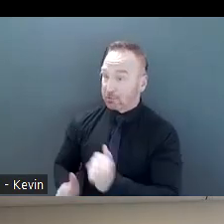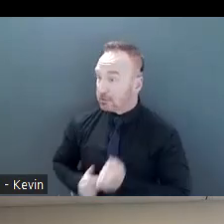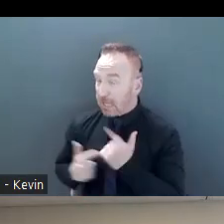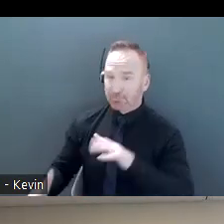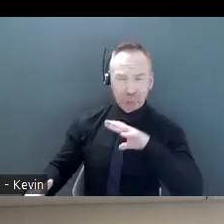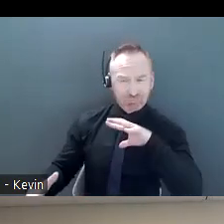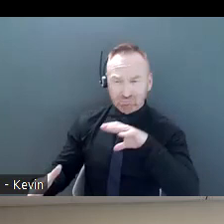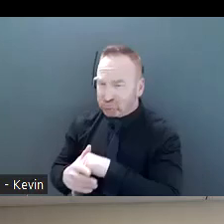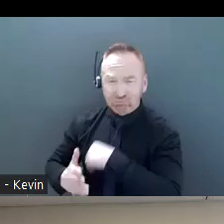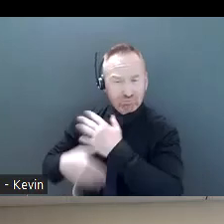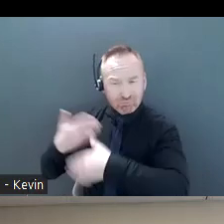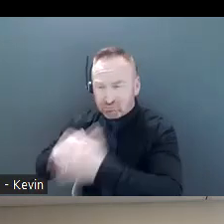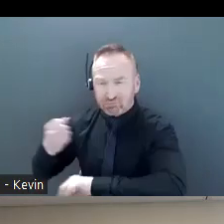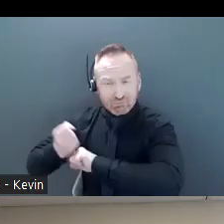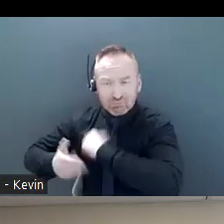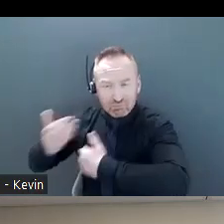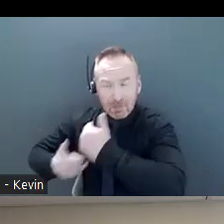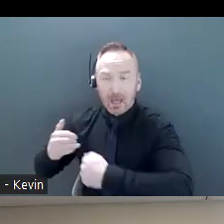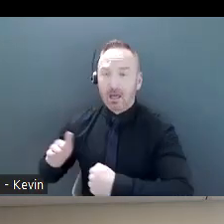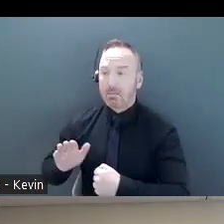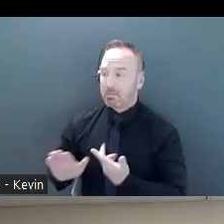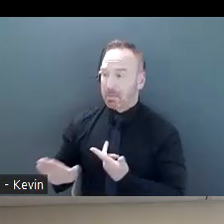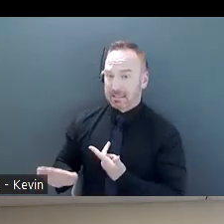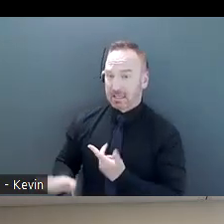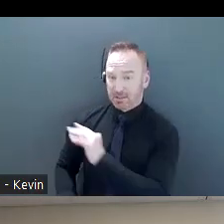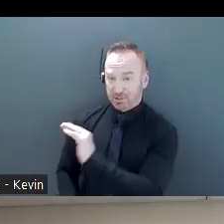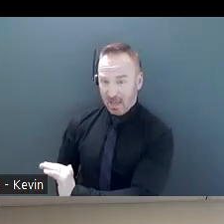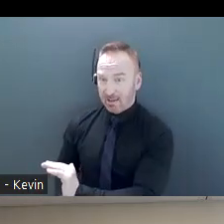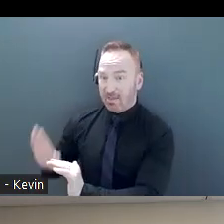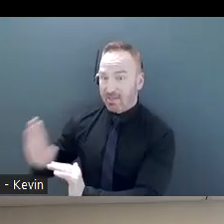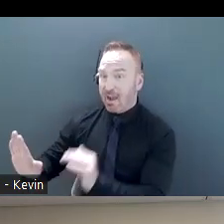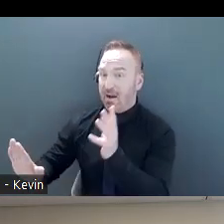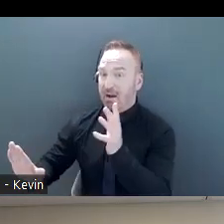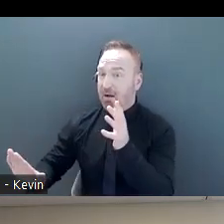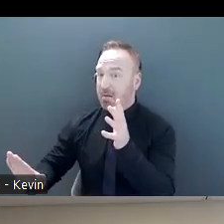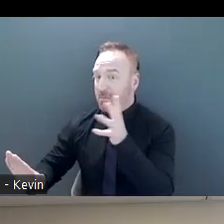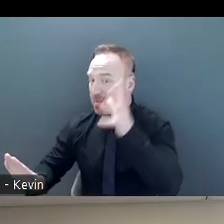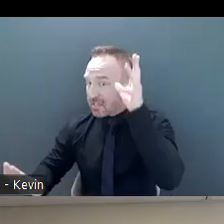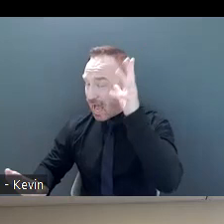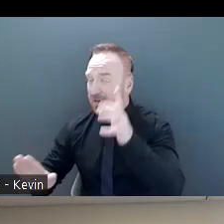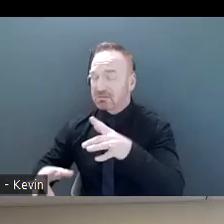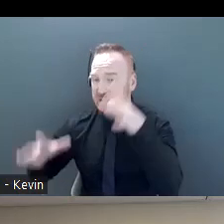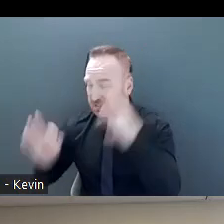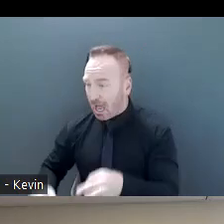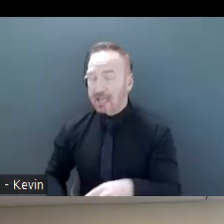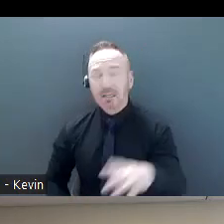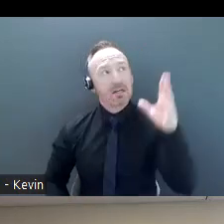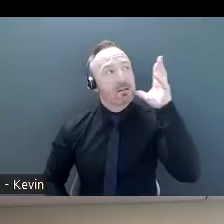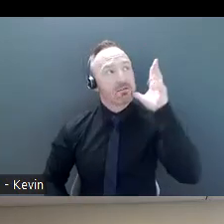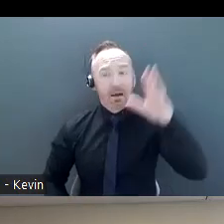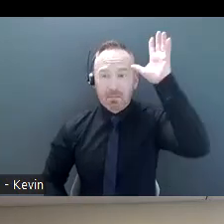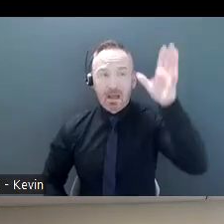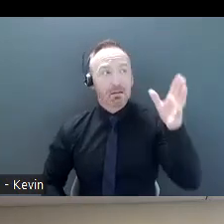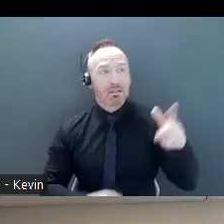parent decides, I just don't want the grandparent to see the child anymore, that may be a problem that the grandparents could go